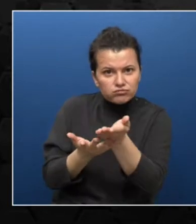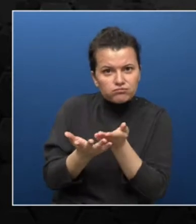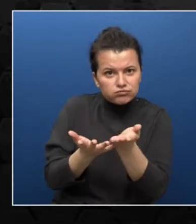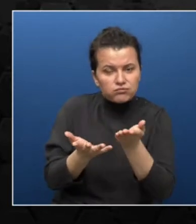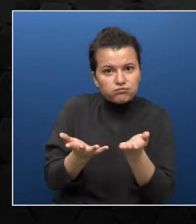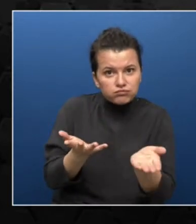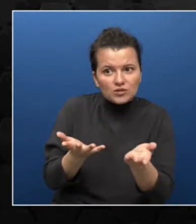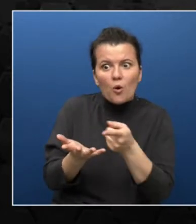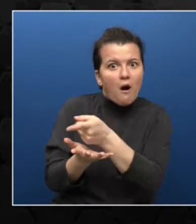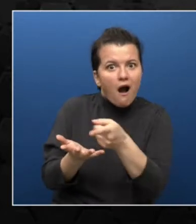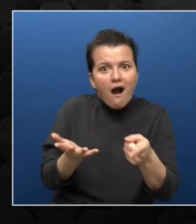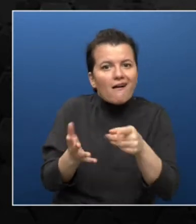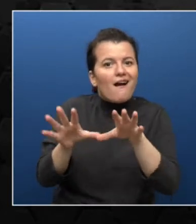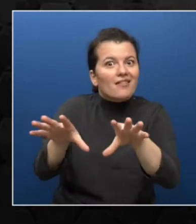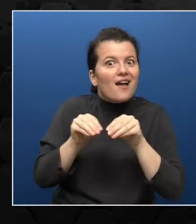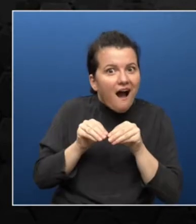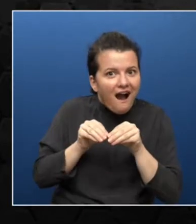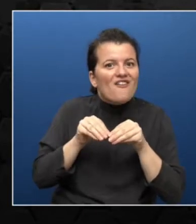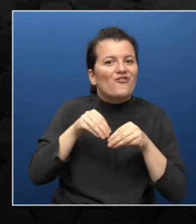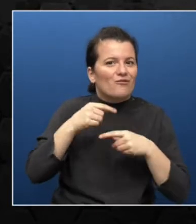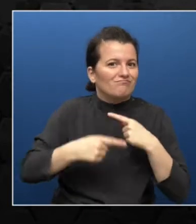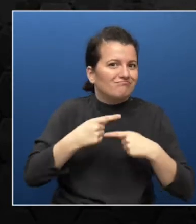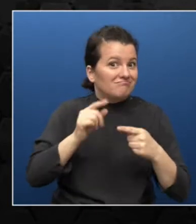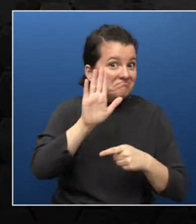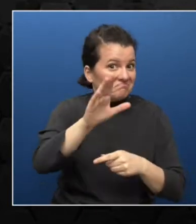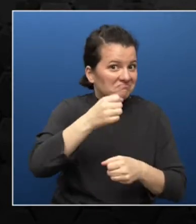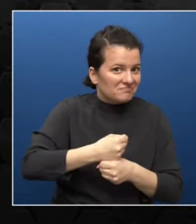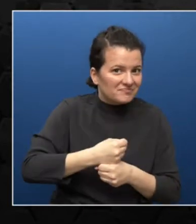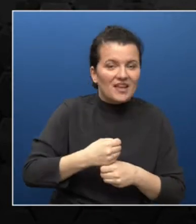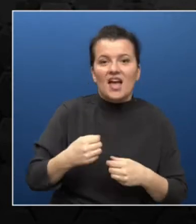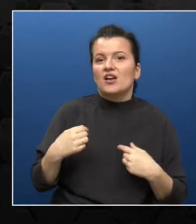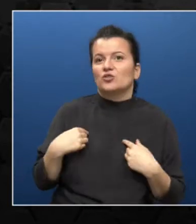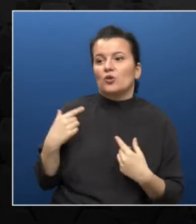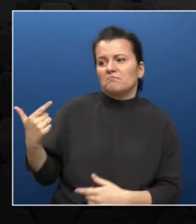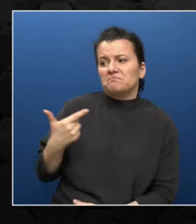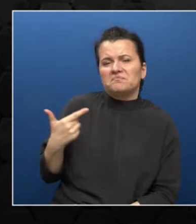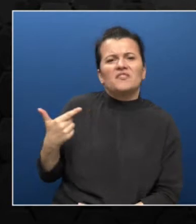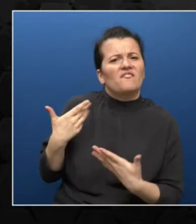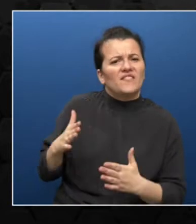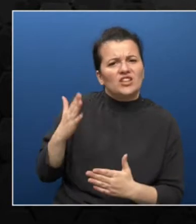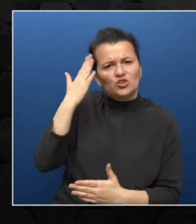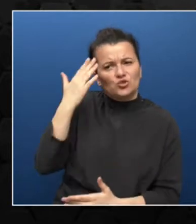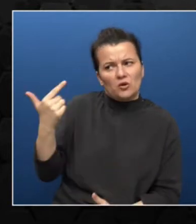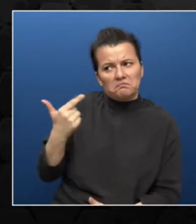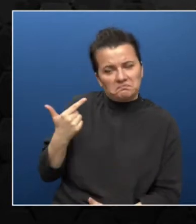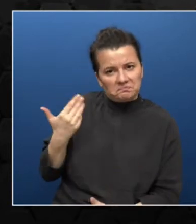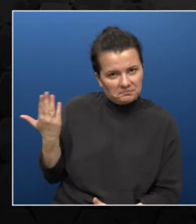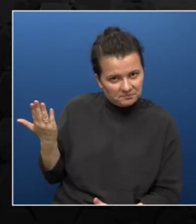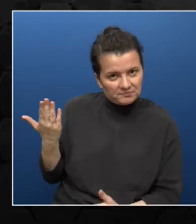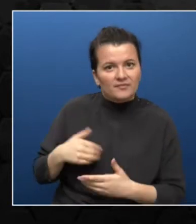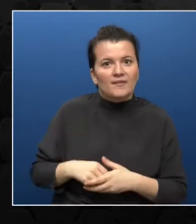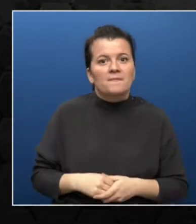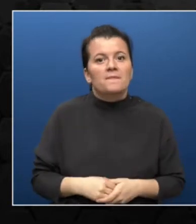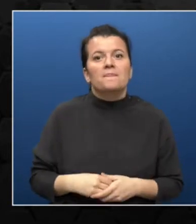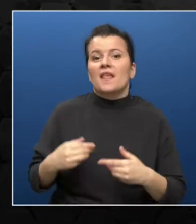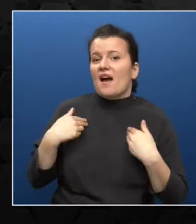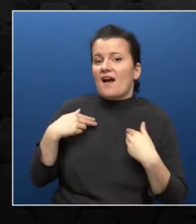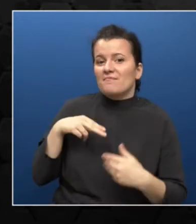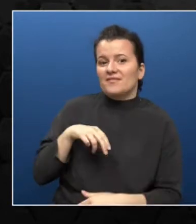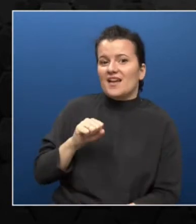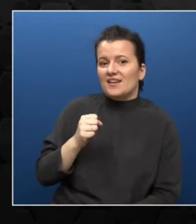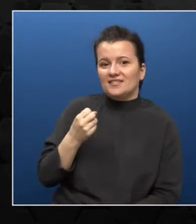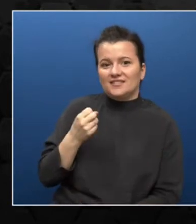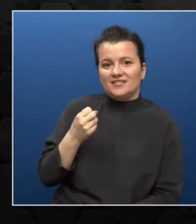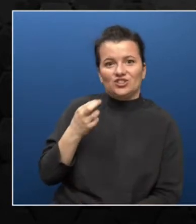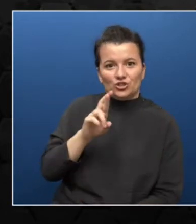So we already introduced ourselves. As I said, I'm Sharif Nasser. Just a little bit